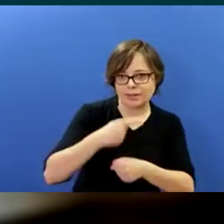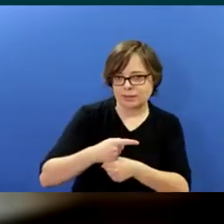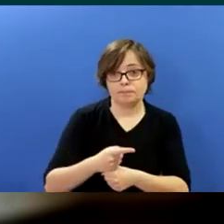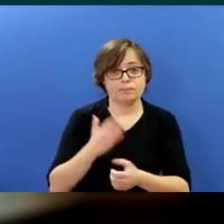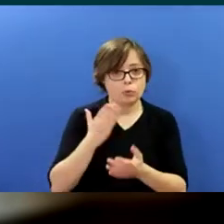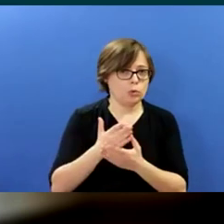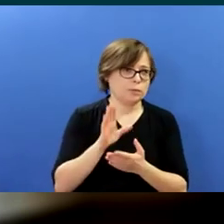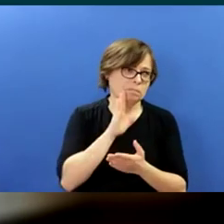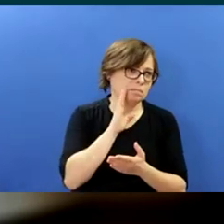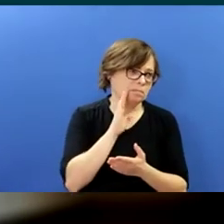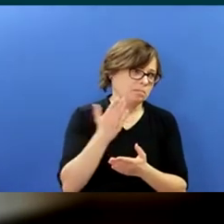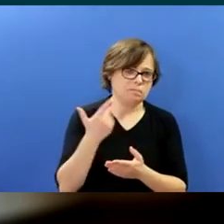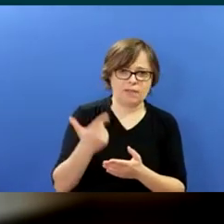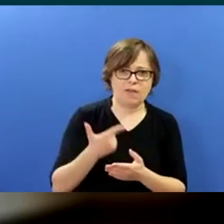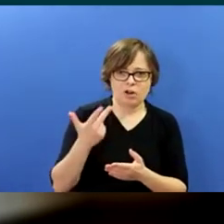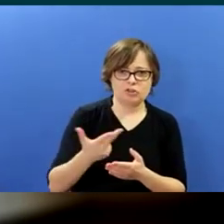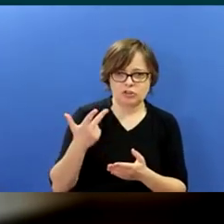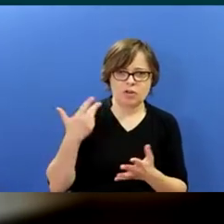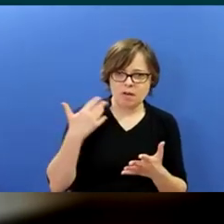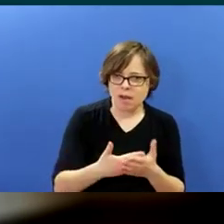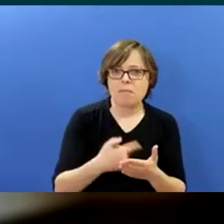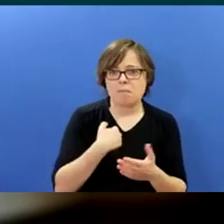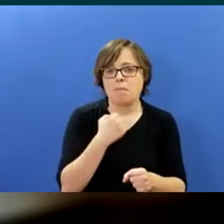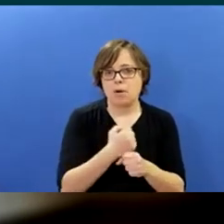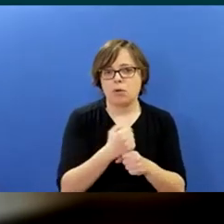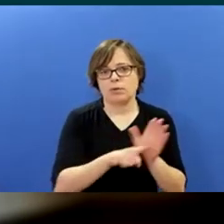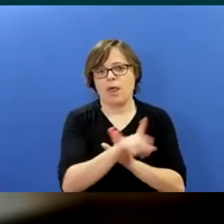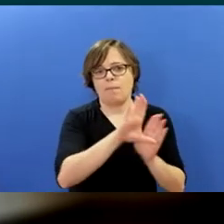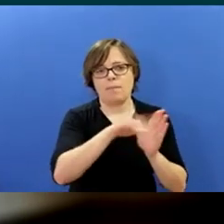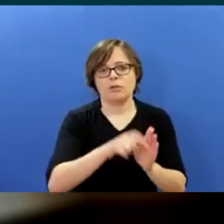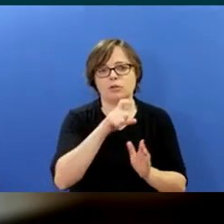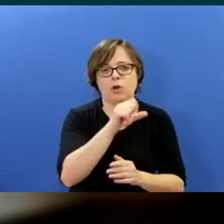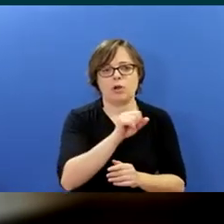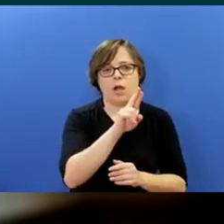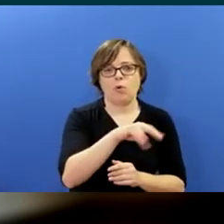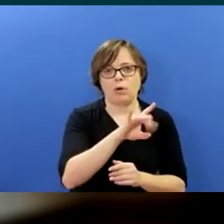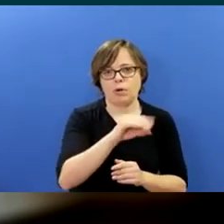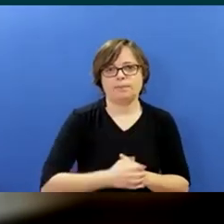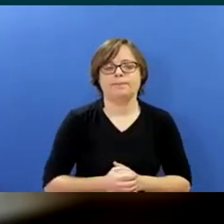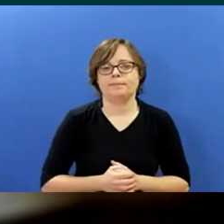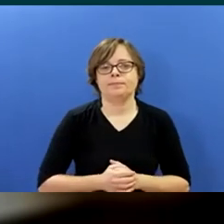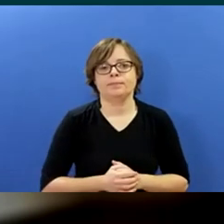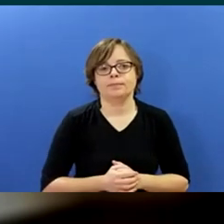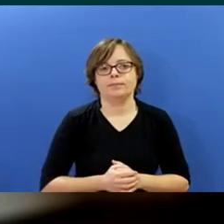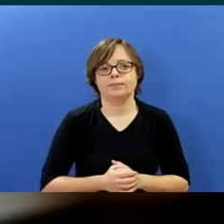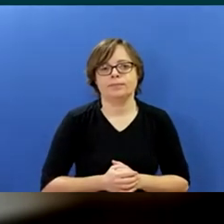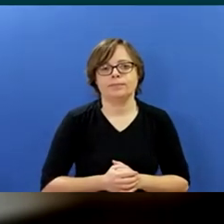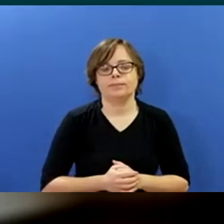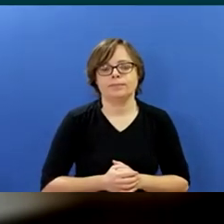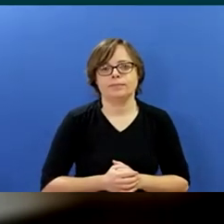working for the city of Karusz, and I'm mainly in charge of